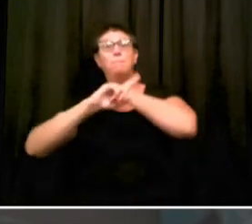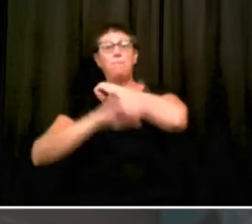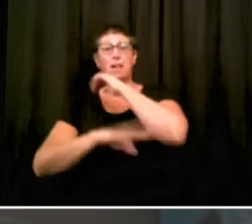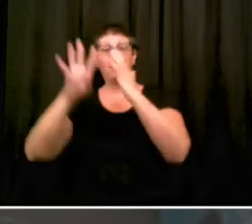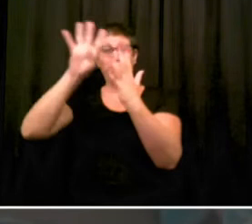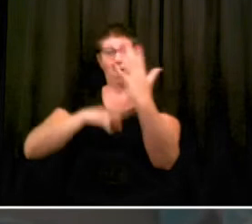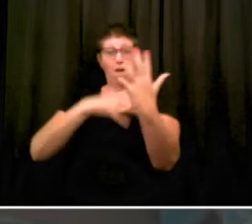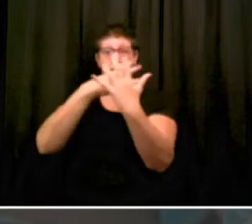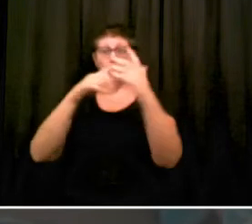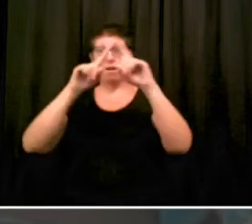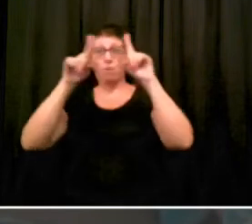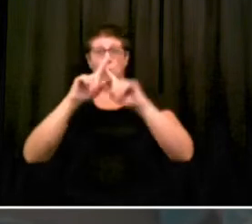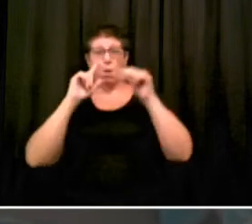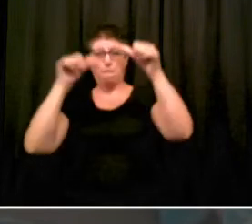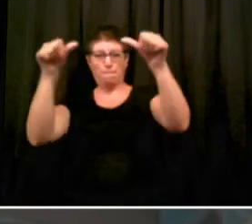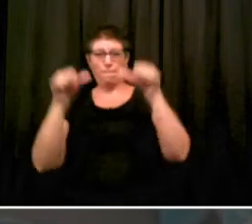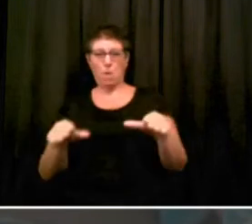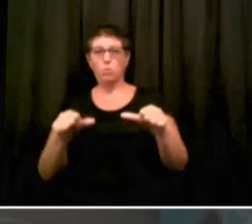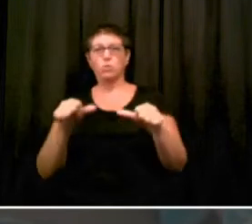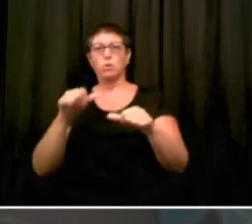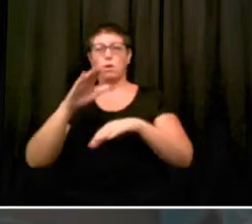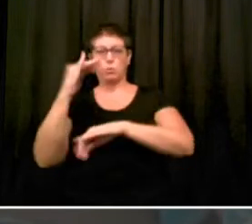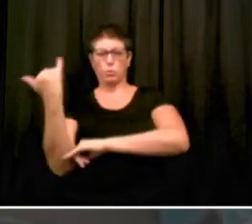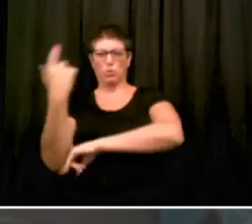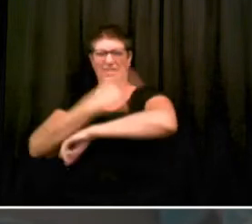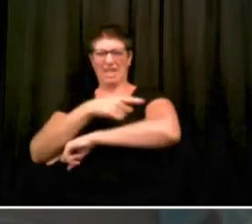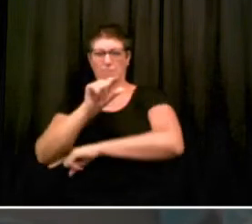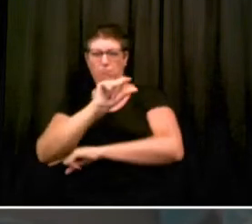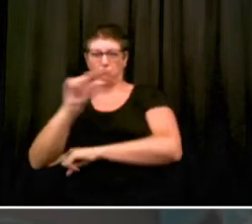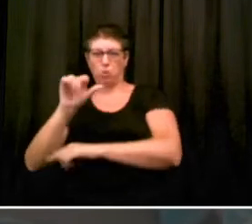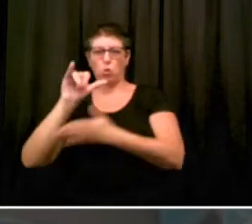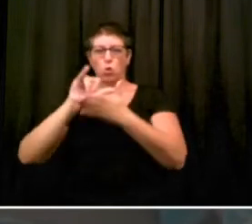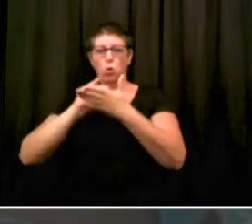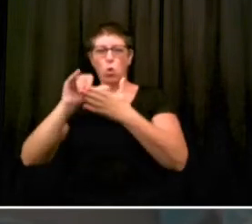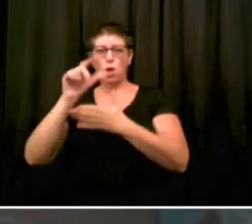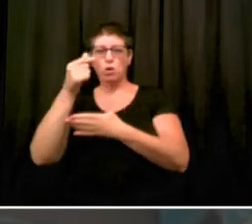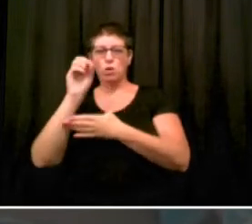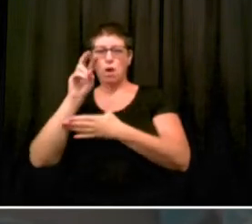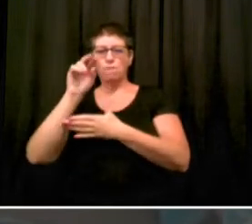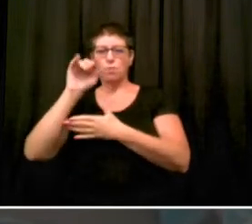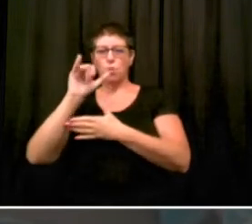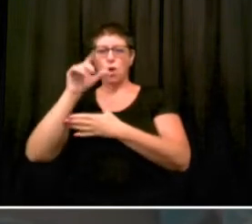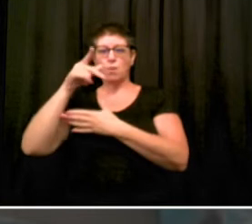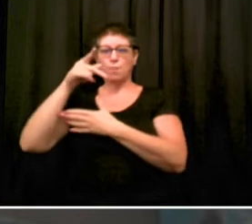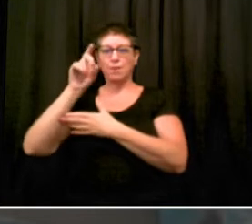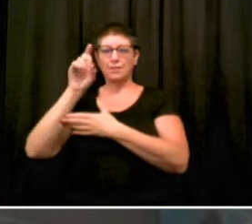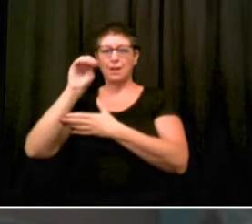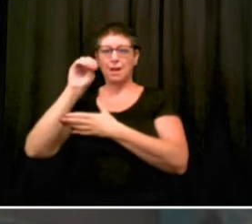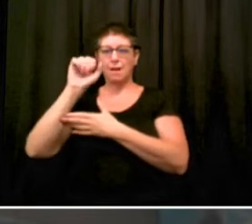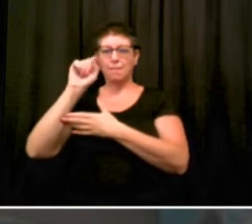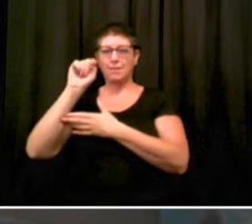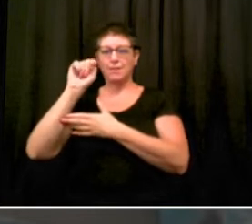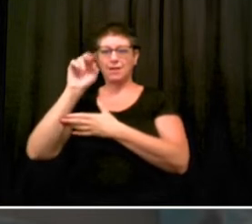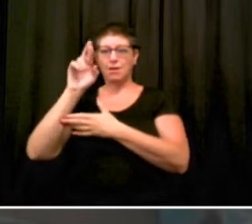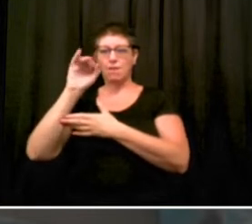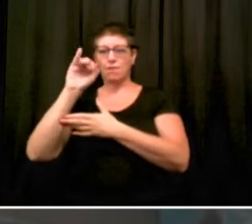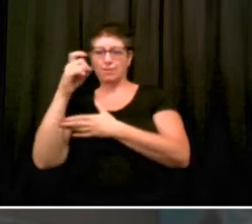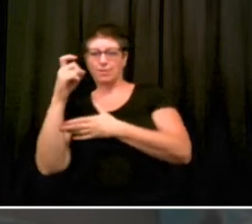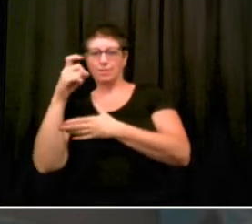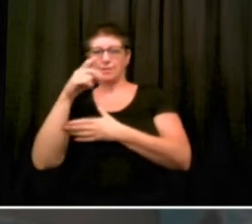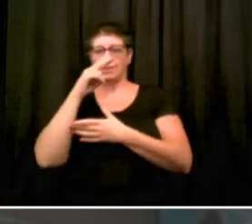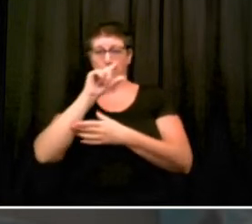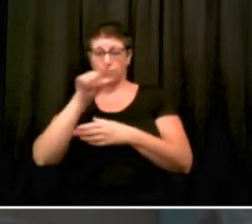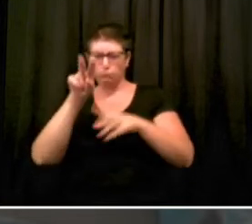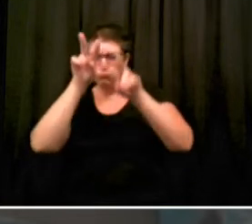nyc.gov/NYPD matrix. There will be a public comment period of 1 month, and that information we get back from